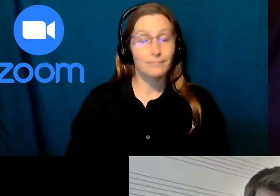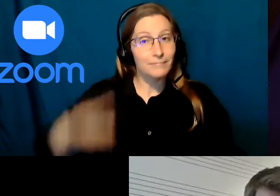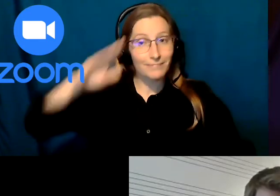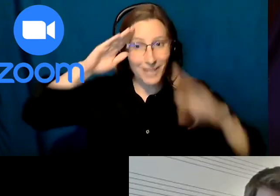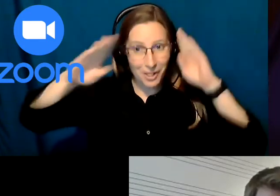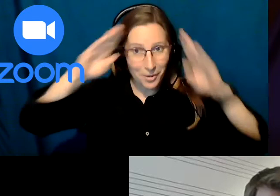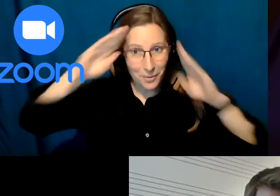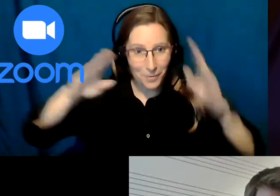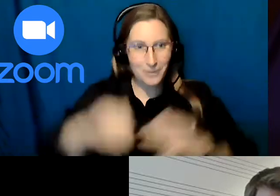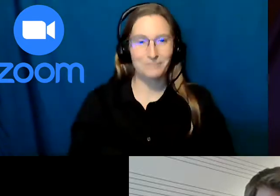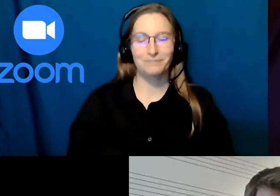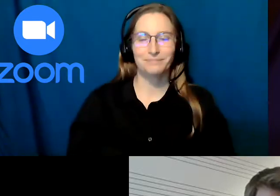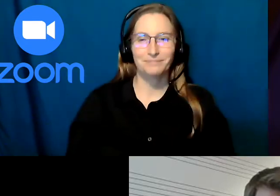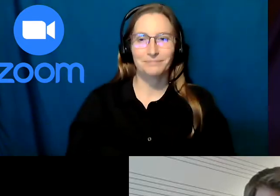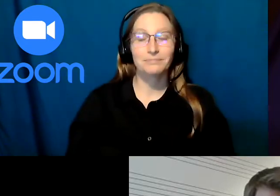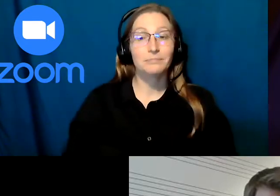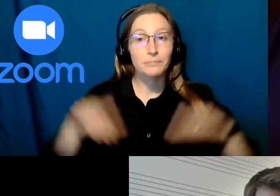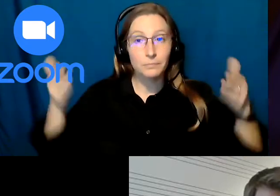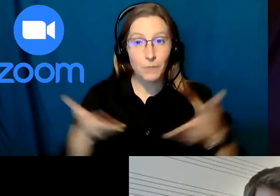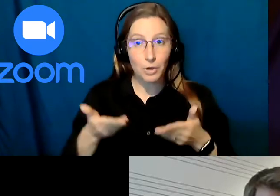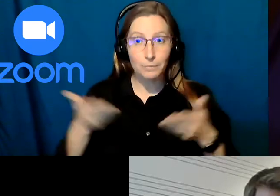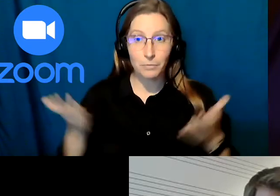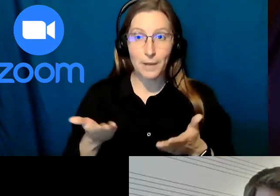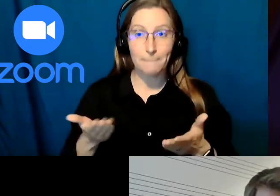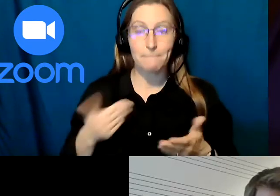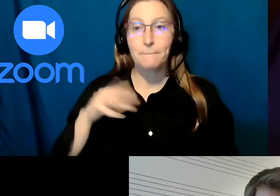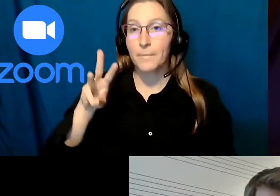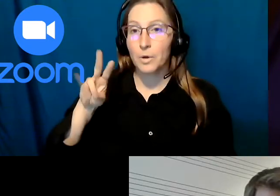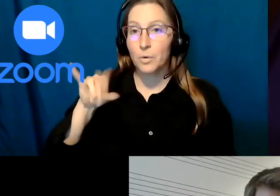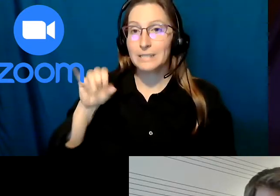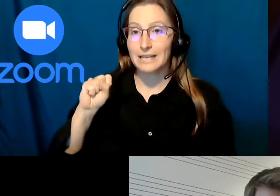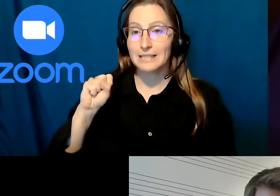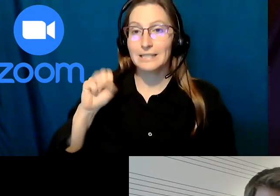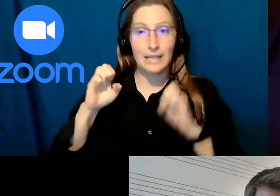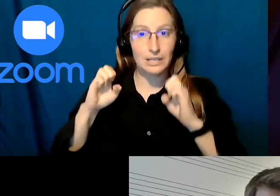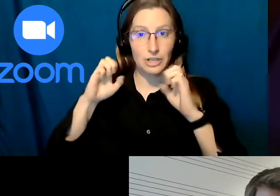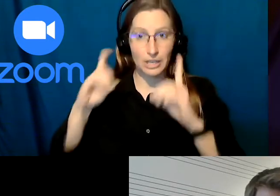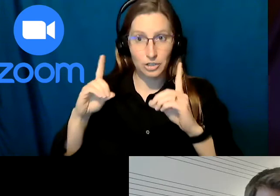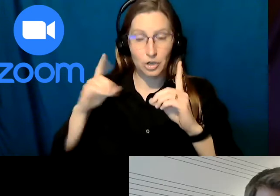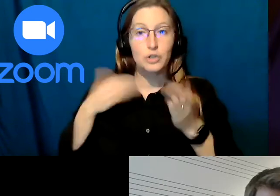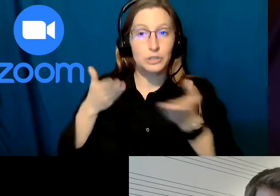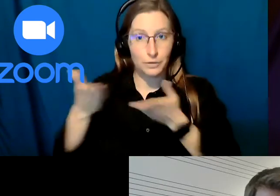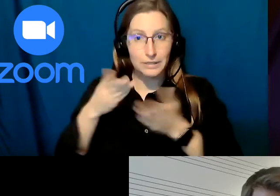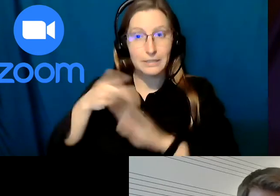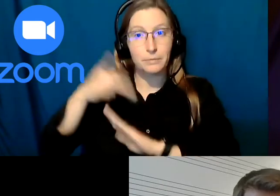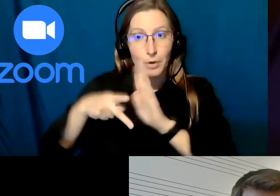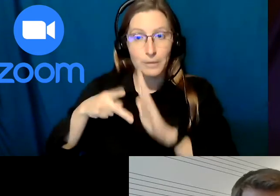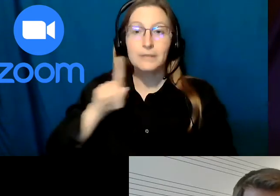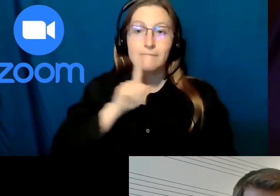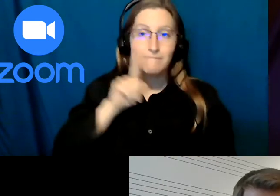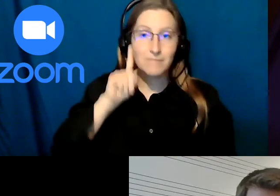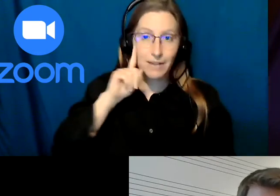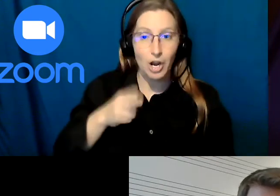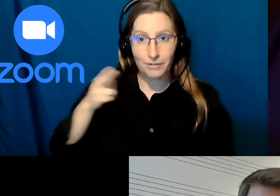Hello. Welcome to the Wisconsin Educational Services Program Deaf and Hard of